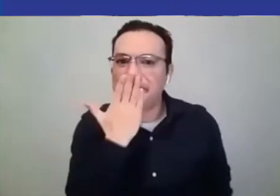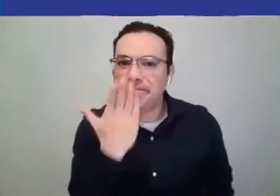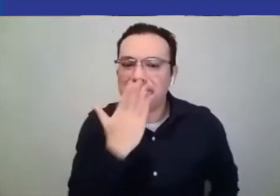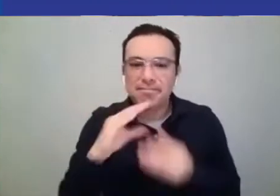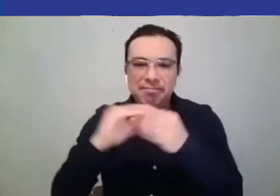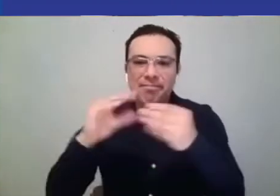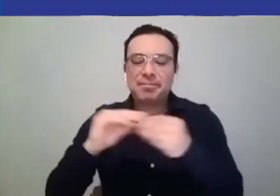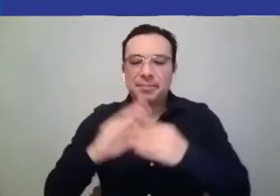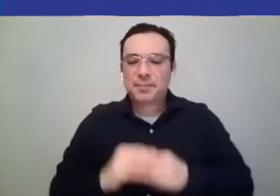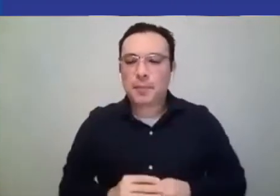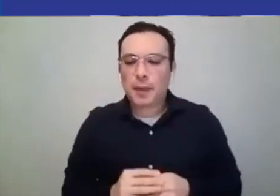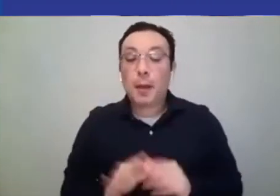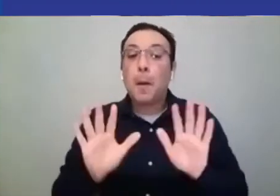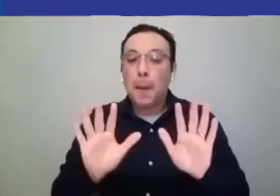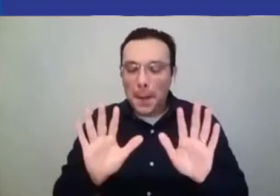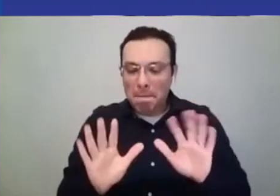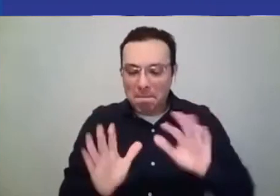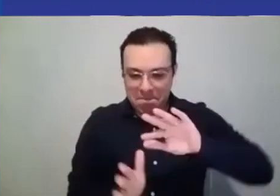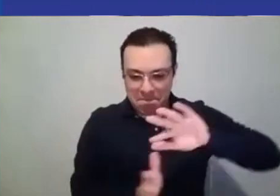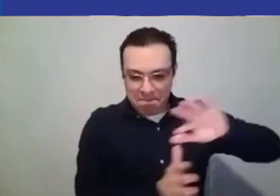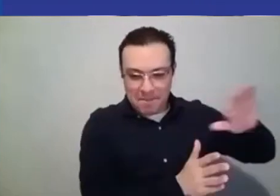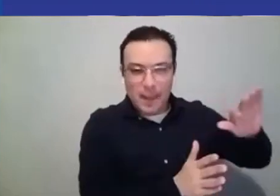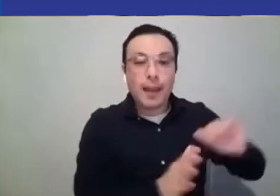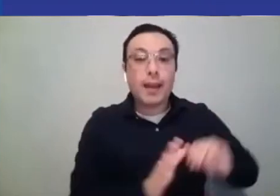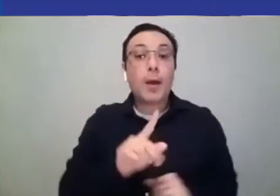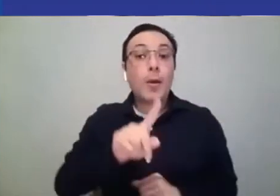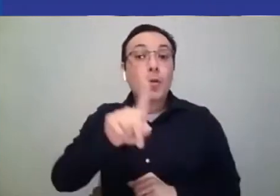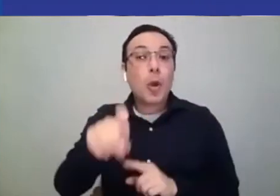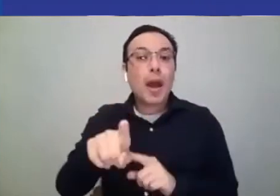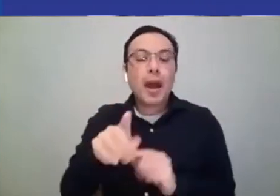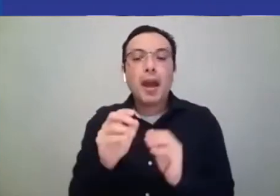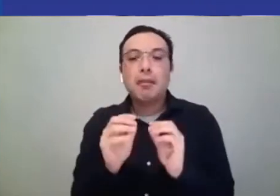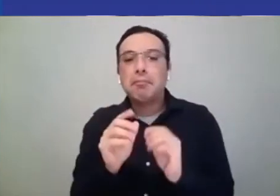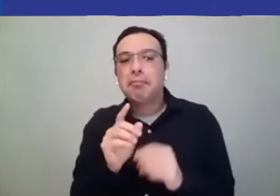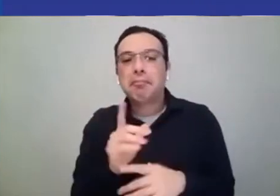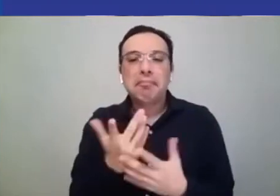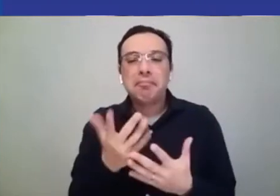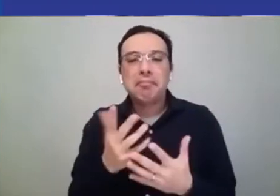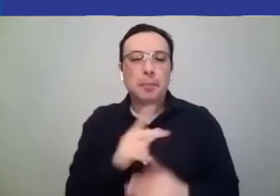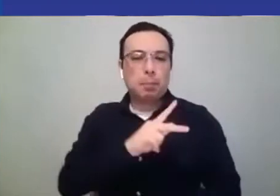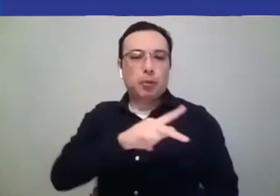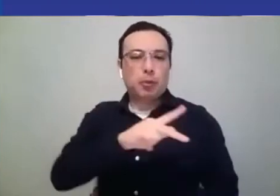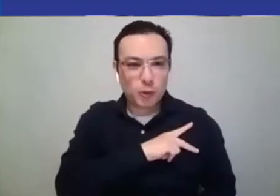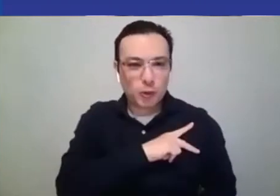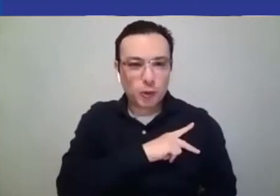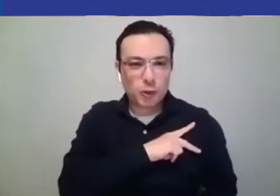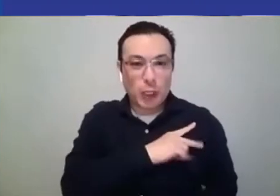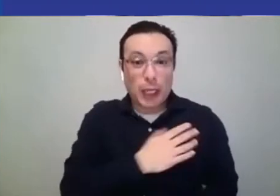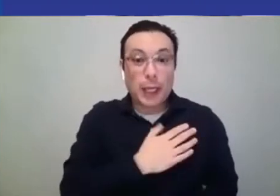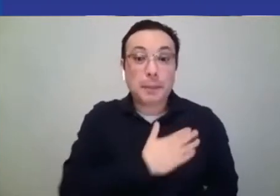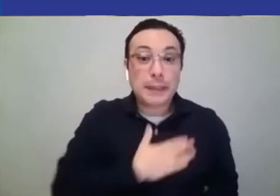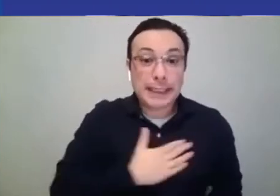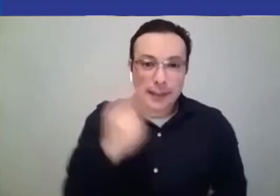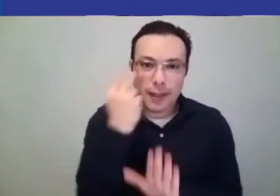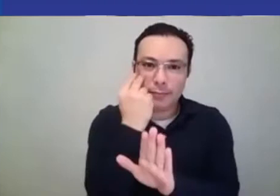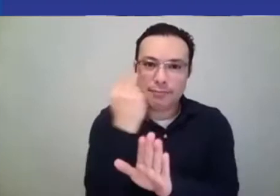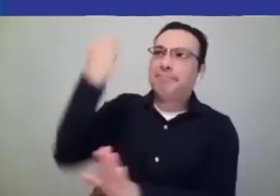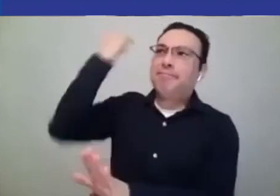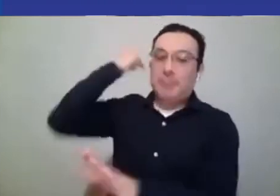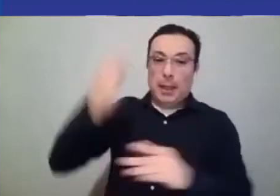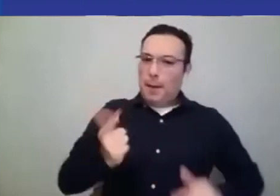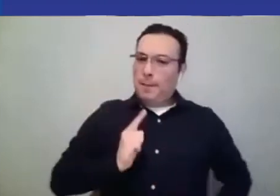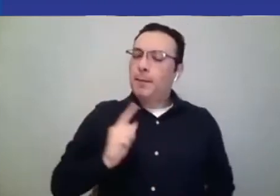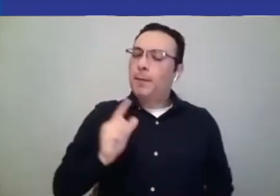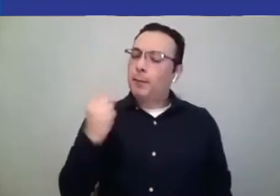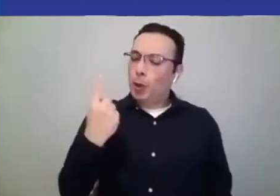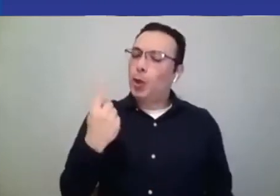like to ask each of you a personal question. And I'd like you to sort of go into your memory banks